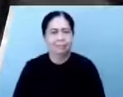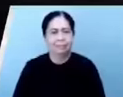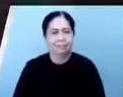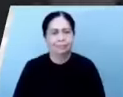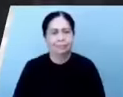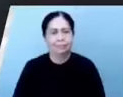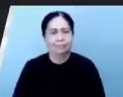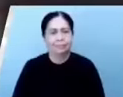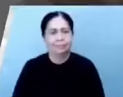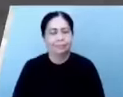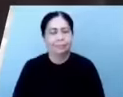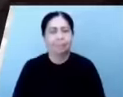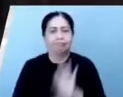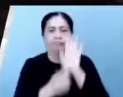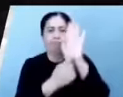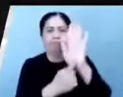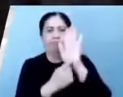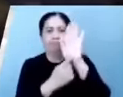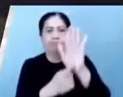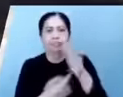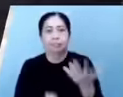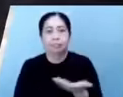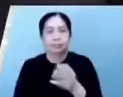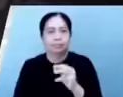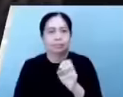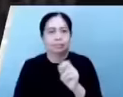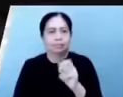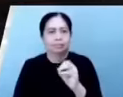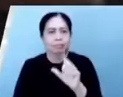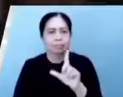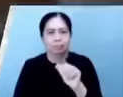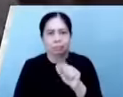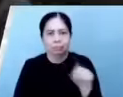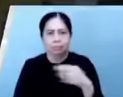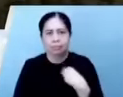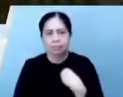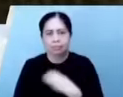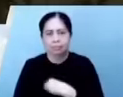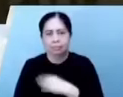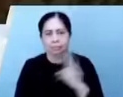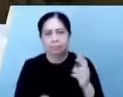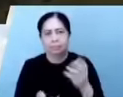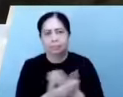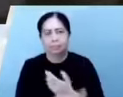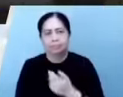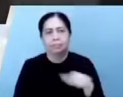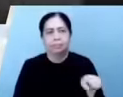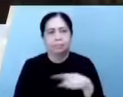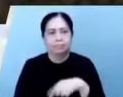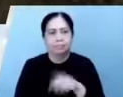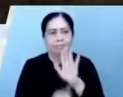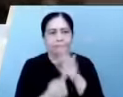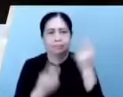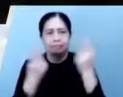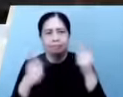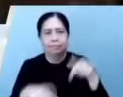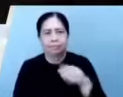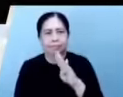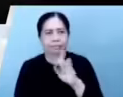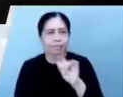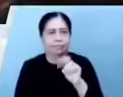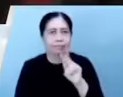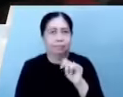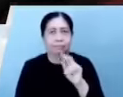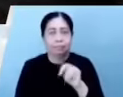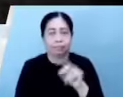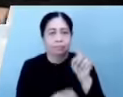Kilos protesta naman sa Mindiola ang isinalubong ng mga miyembro ng bagong alyansang makabayan sa pagbisita ni Blinken. Kinundin na nila